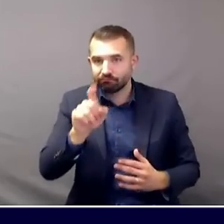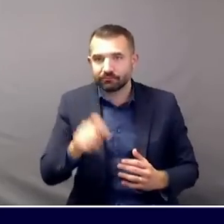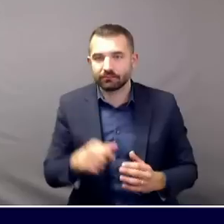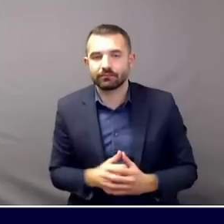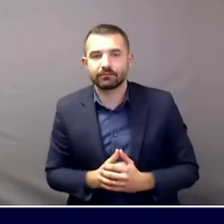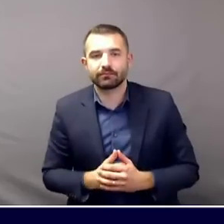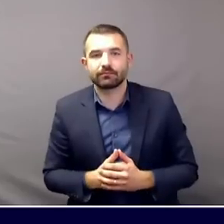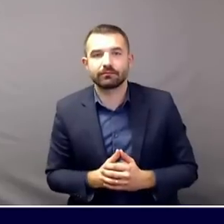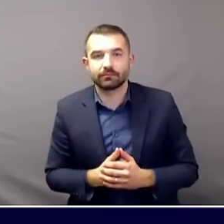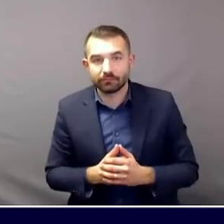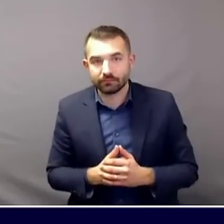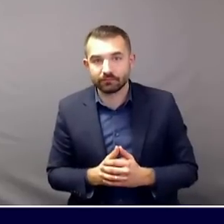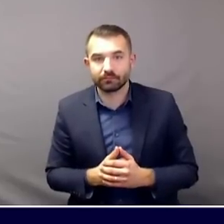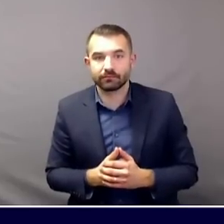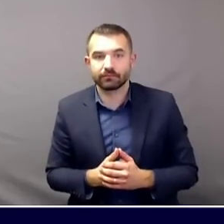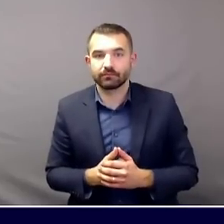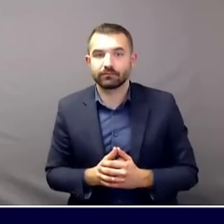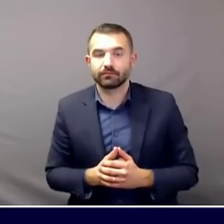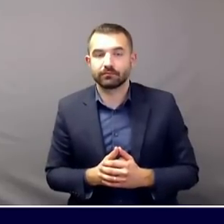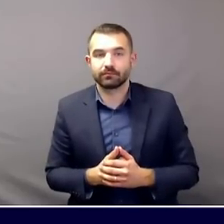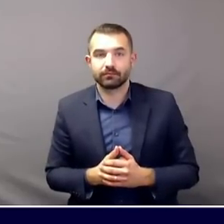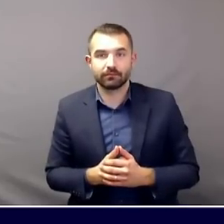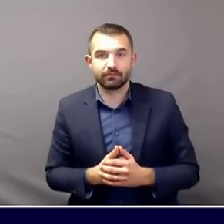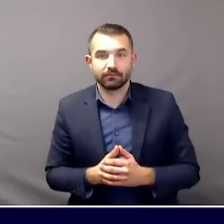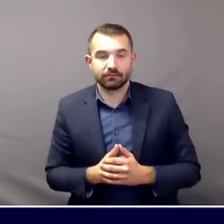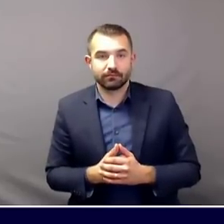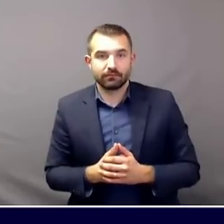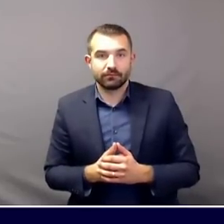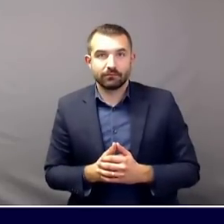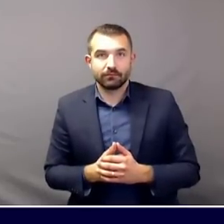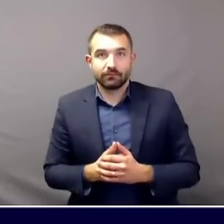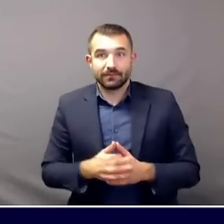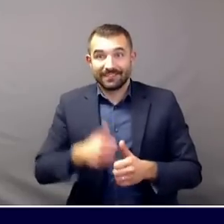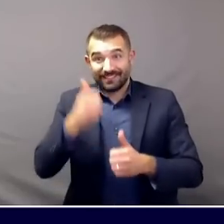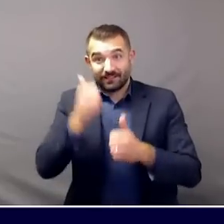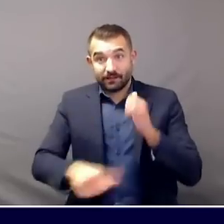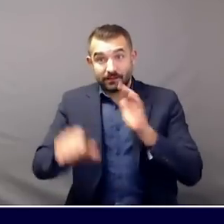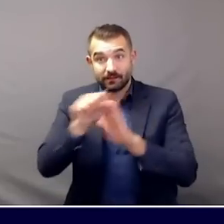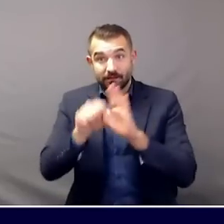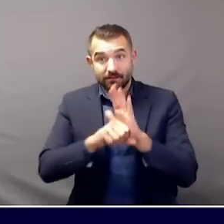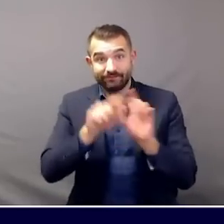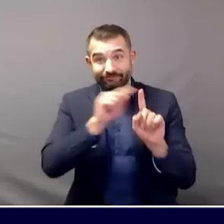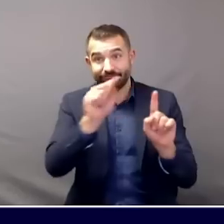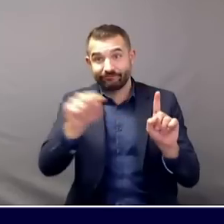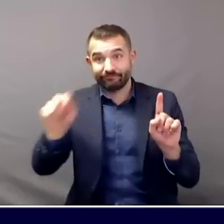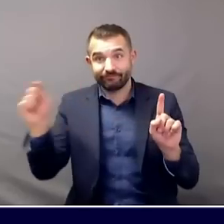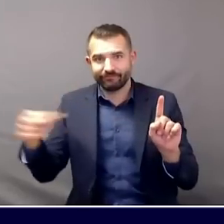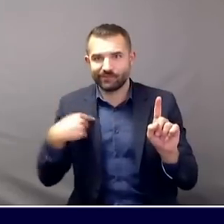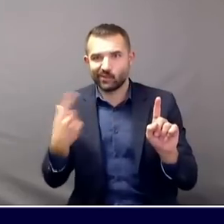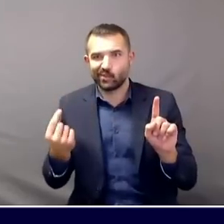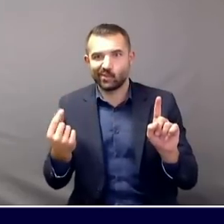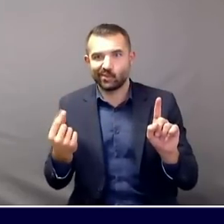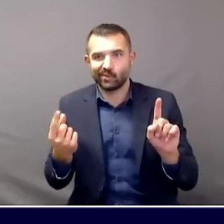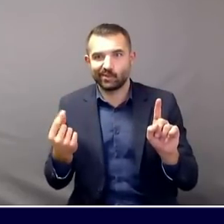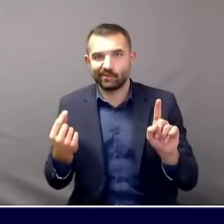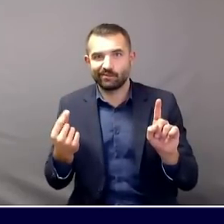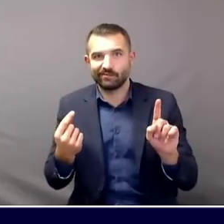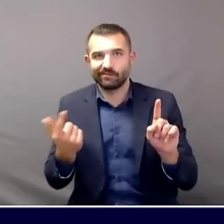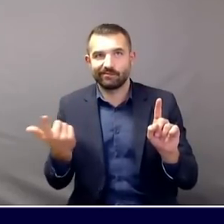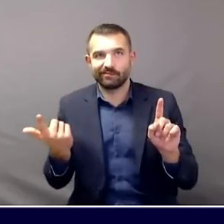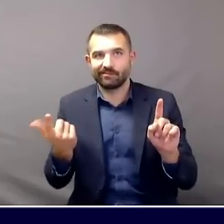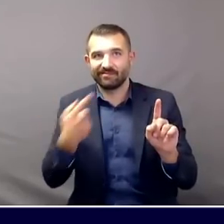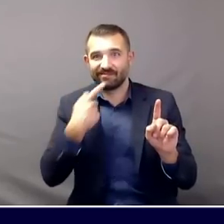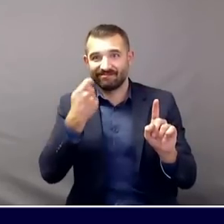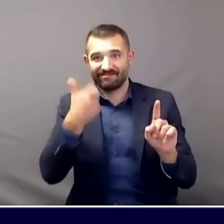Sorry, I'm sorry to say there isn't much each state can do. We have to have a balanced budget. We don't have a surplus to play